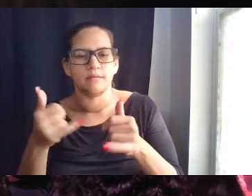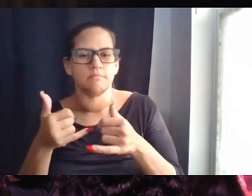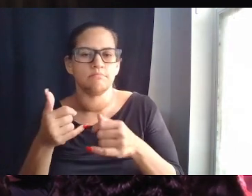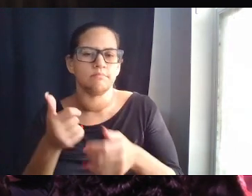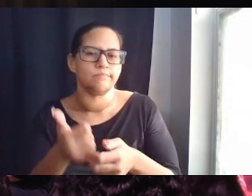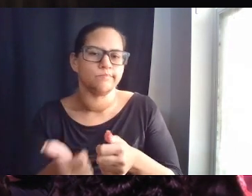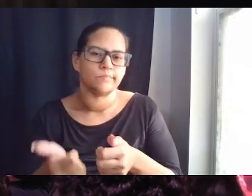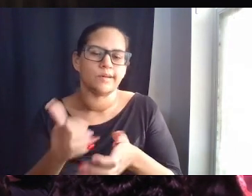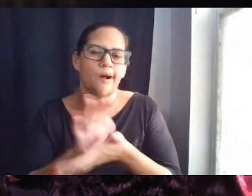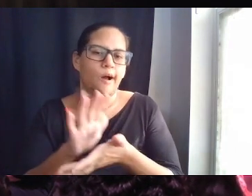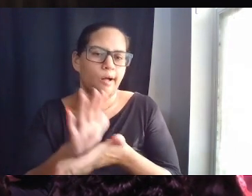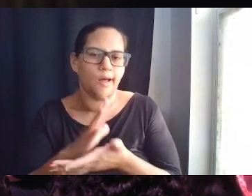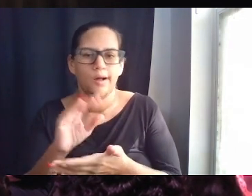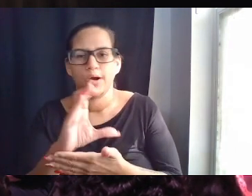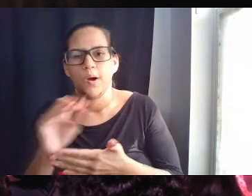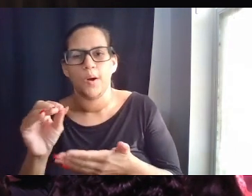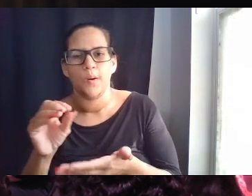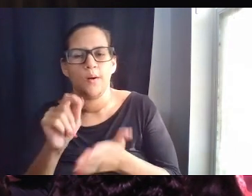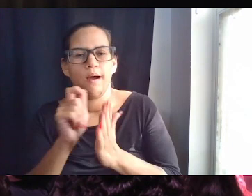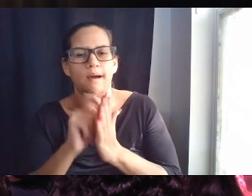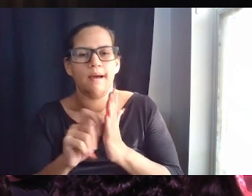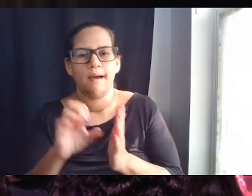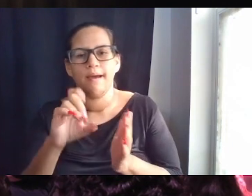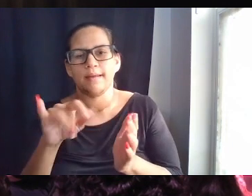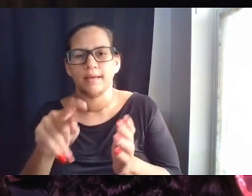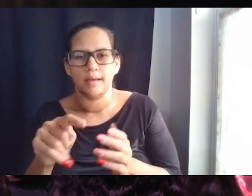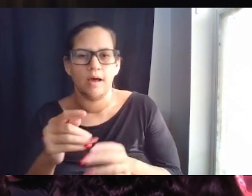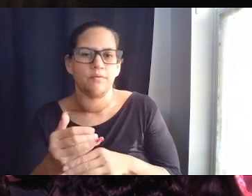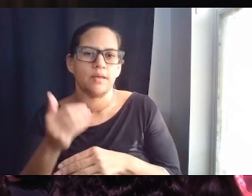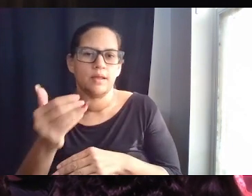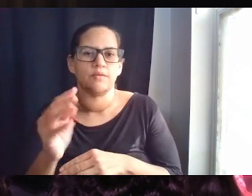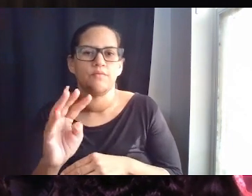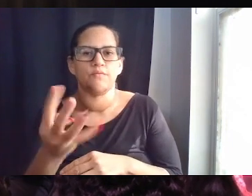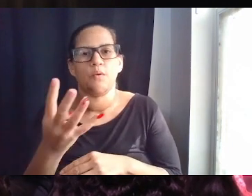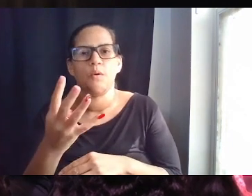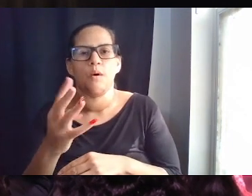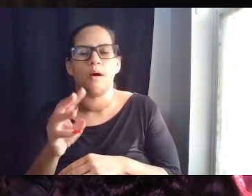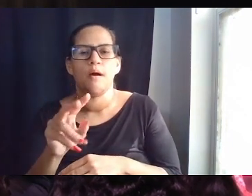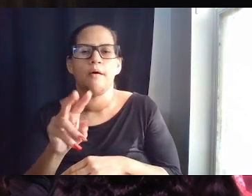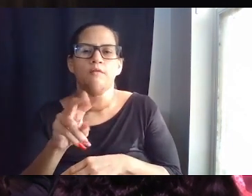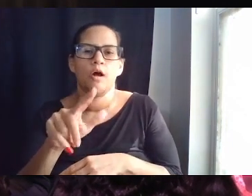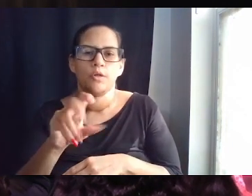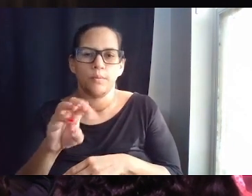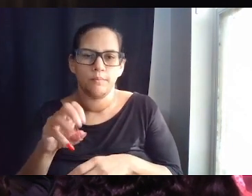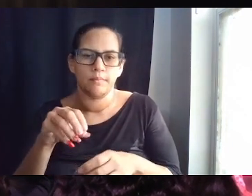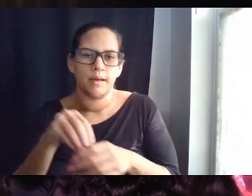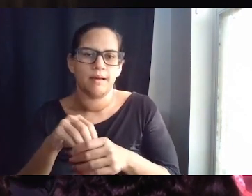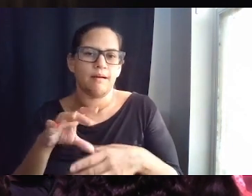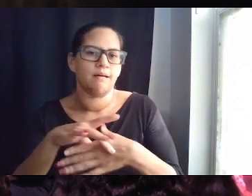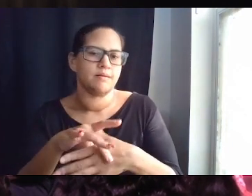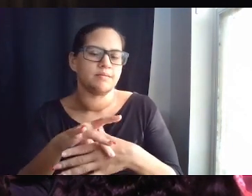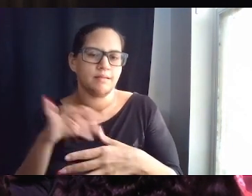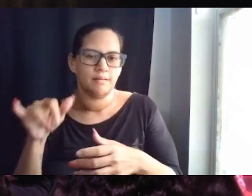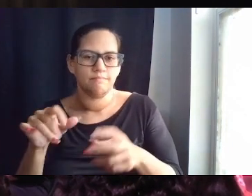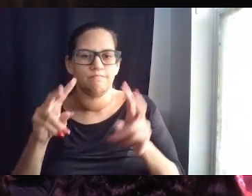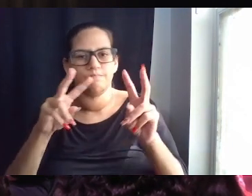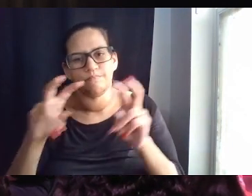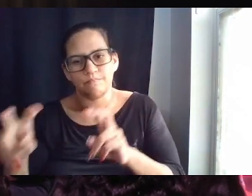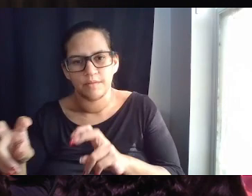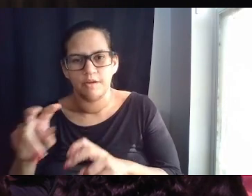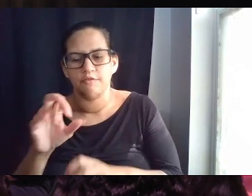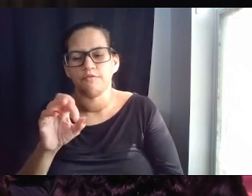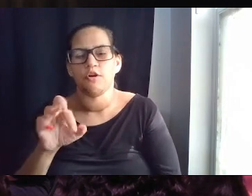of the forthcoming volume, Maria Irene Fornes in Context, that contextualizes Fornes's life and work, which will